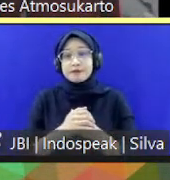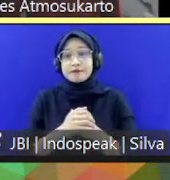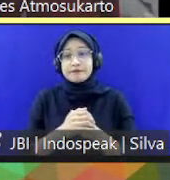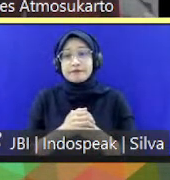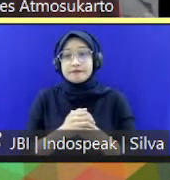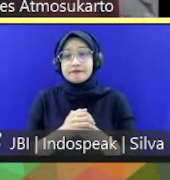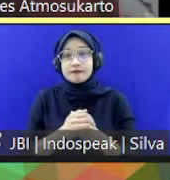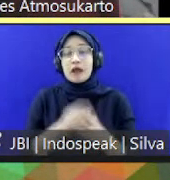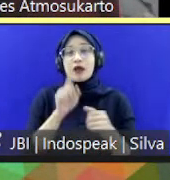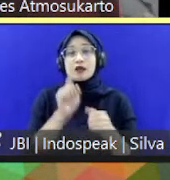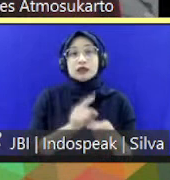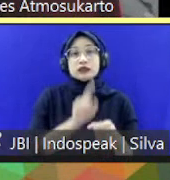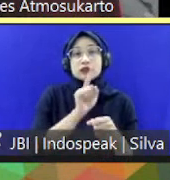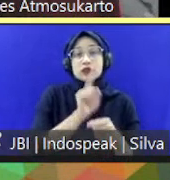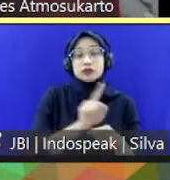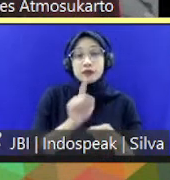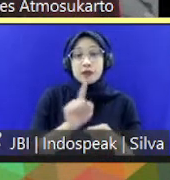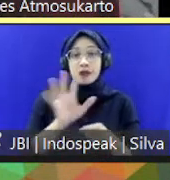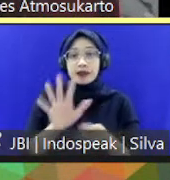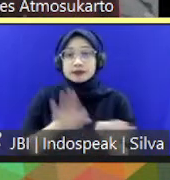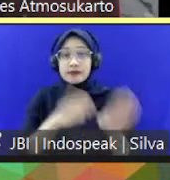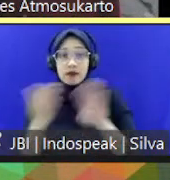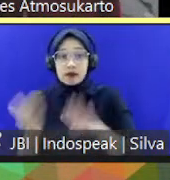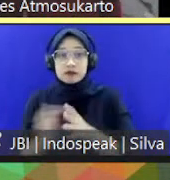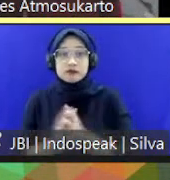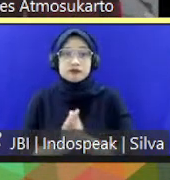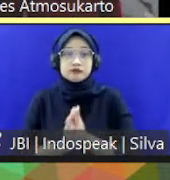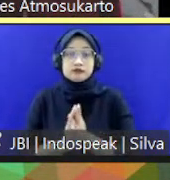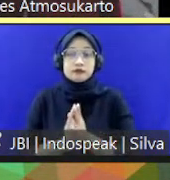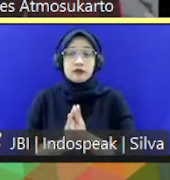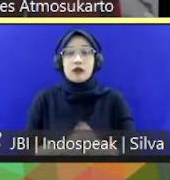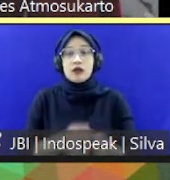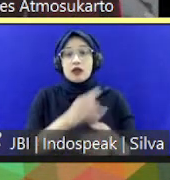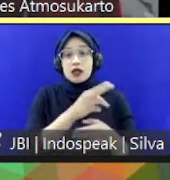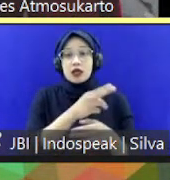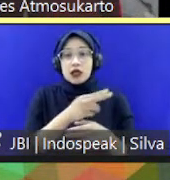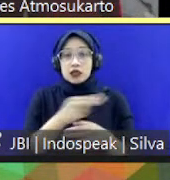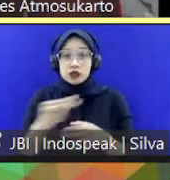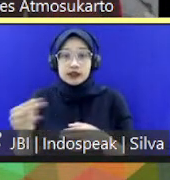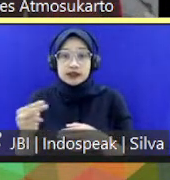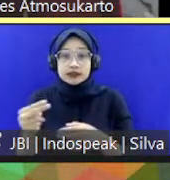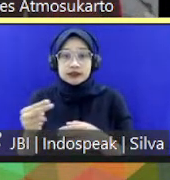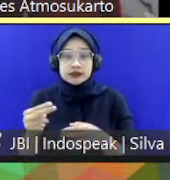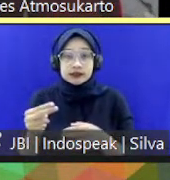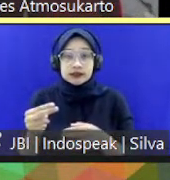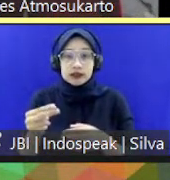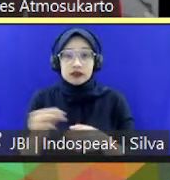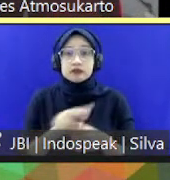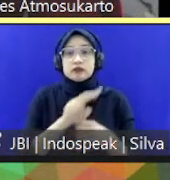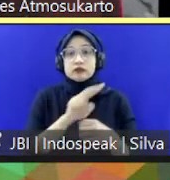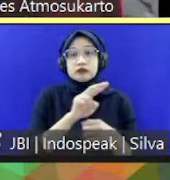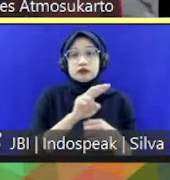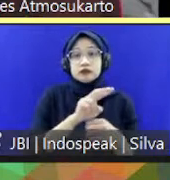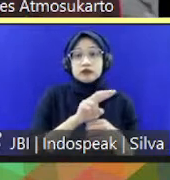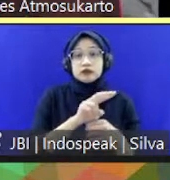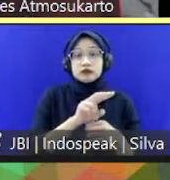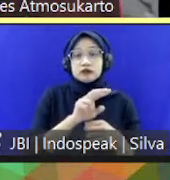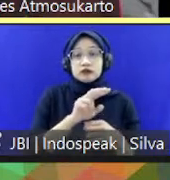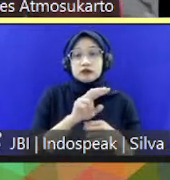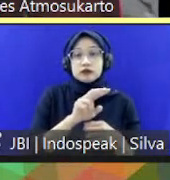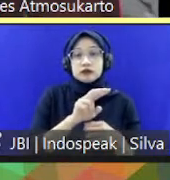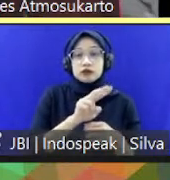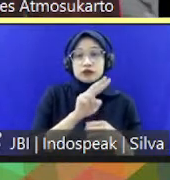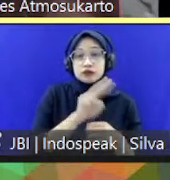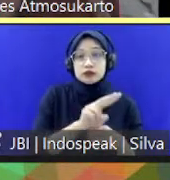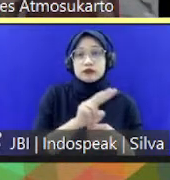deaths. While Indonesia, with its 3,500 cases, recorded about 237 deaths